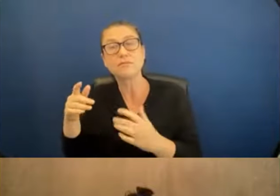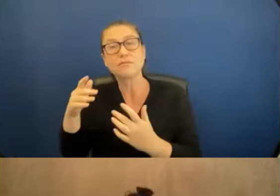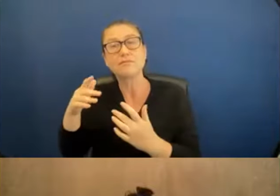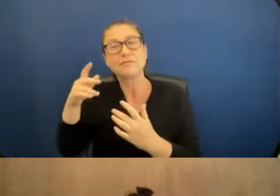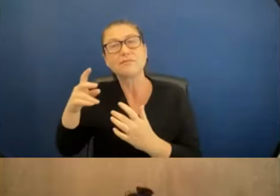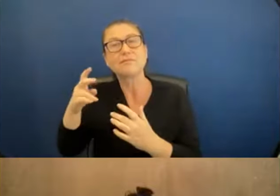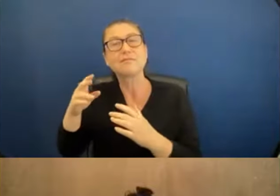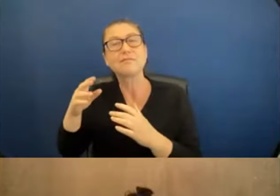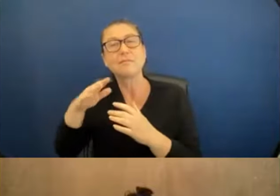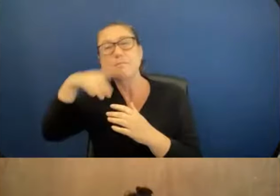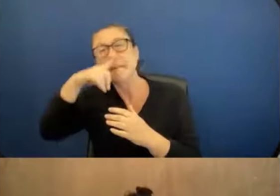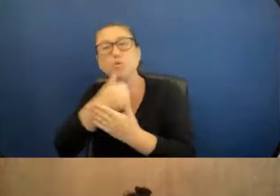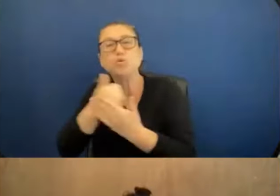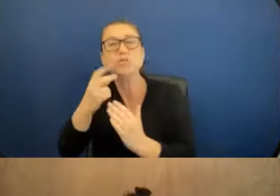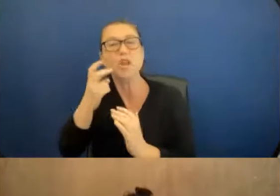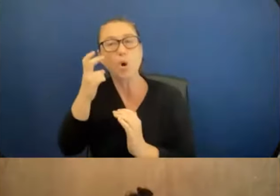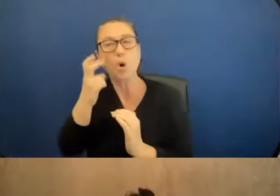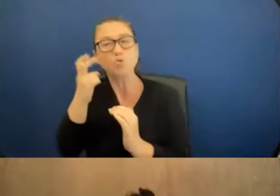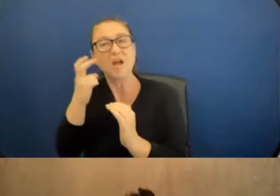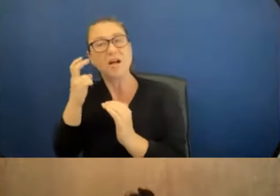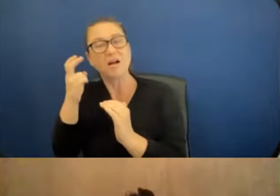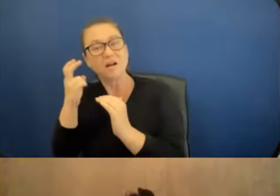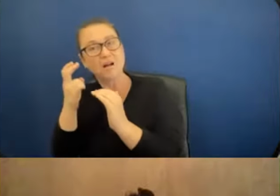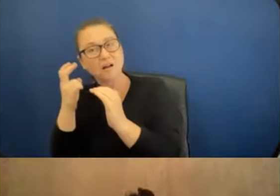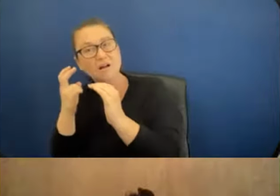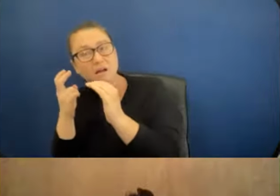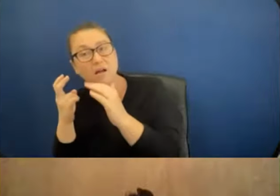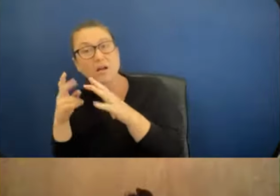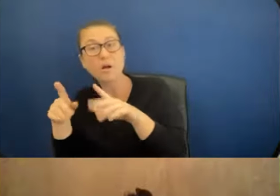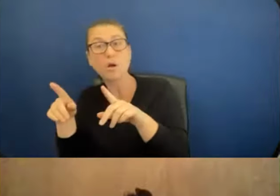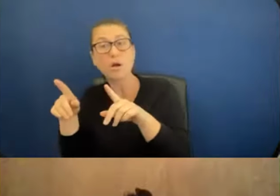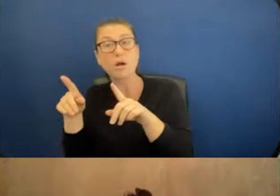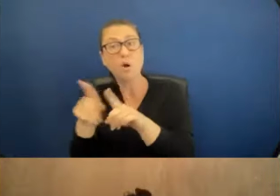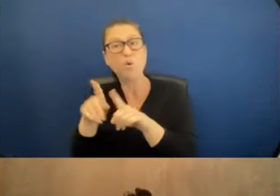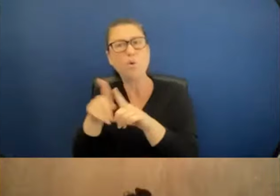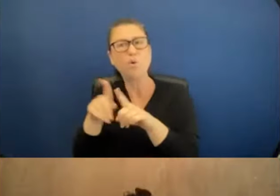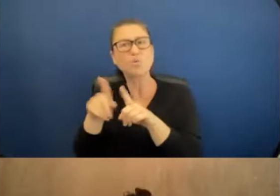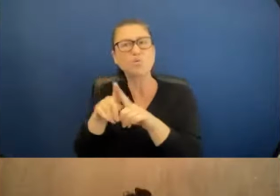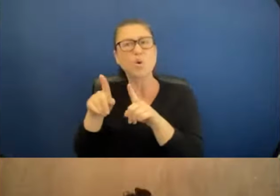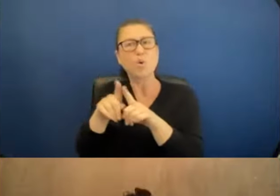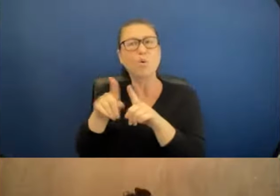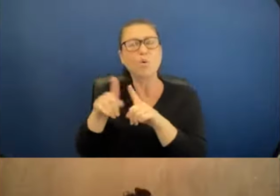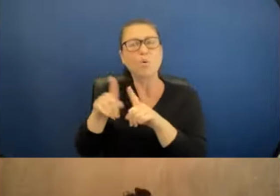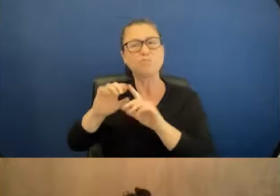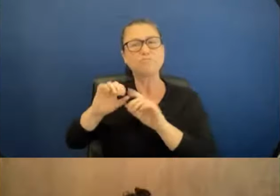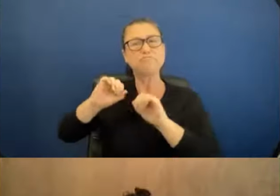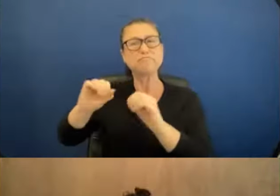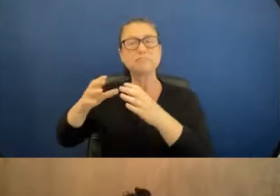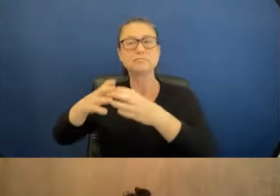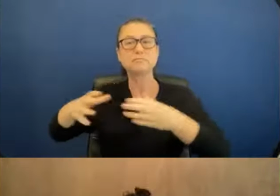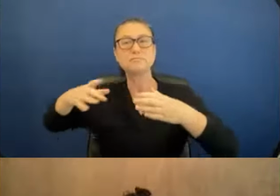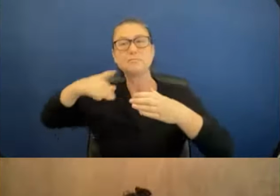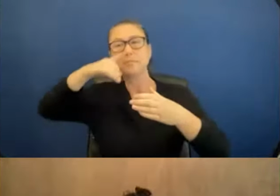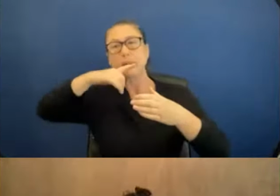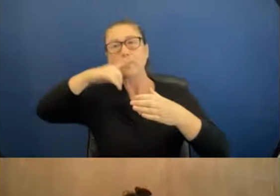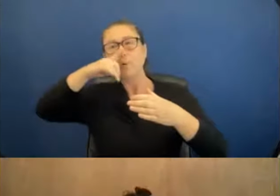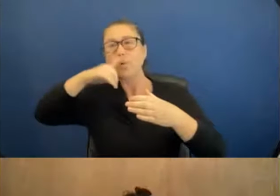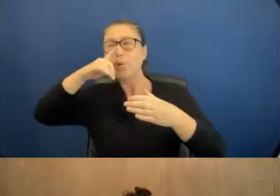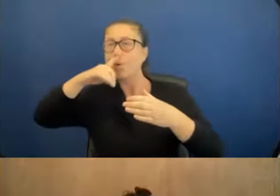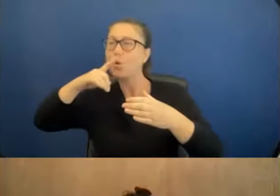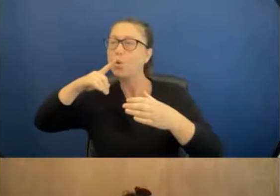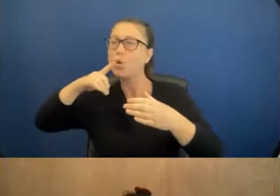population. Um, it has an increasingly stratified population as, places, you know, events like